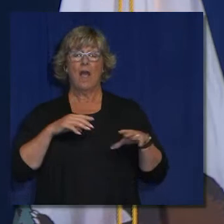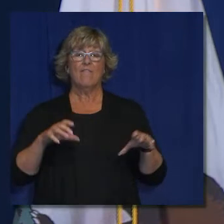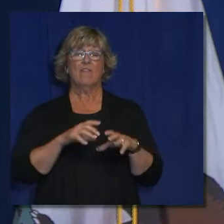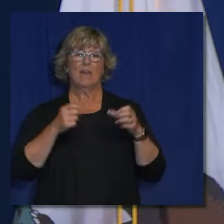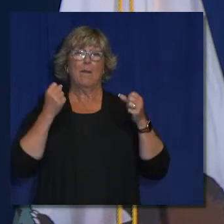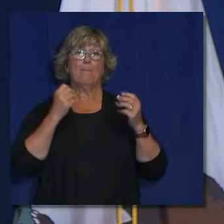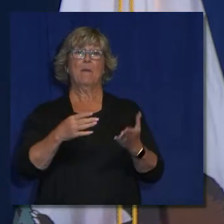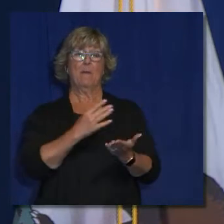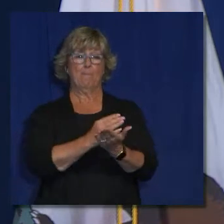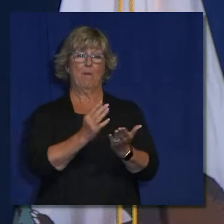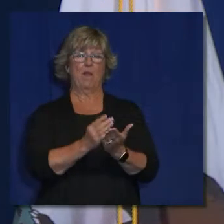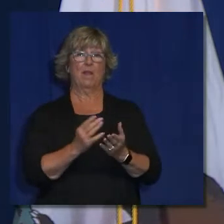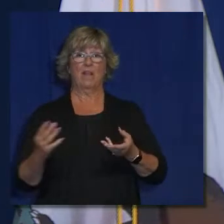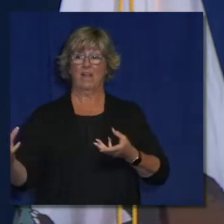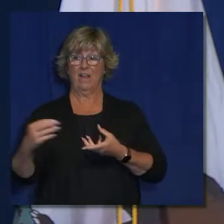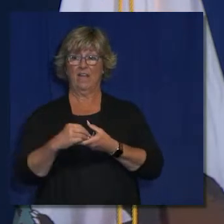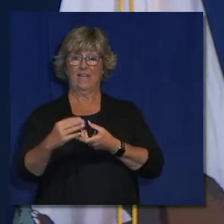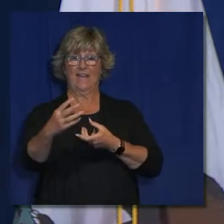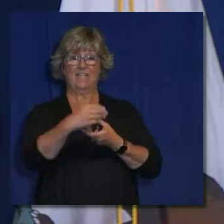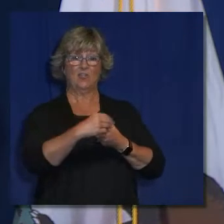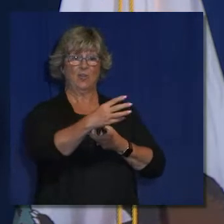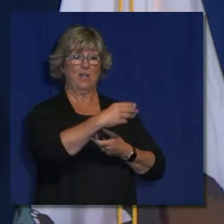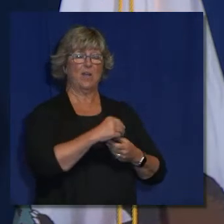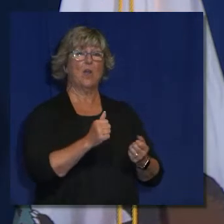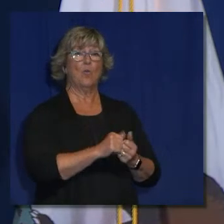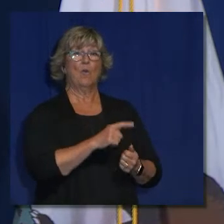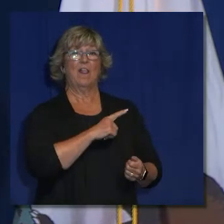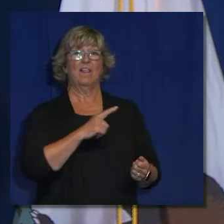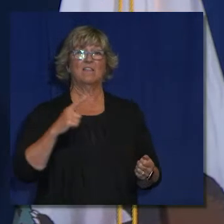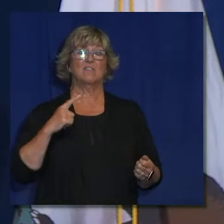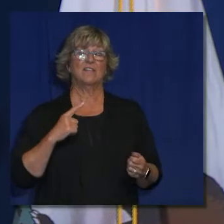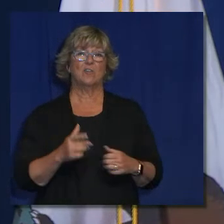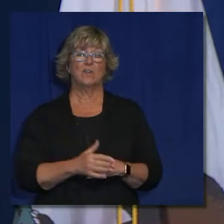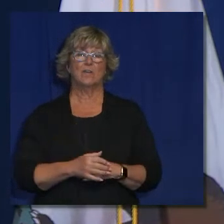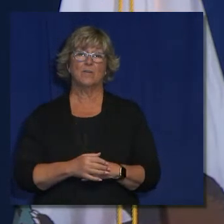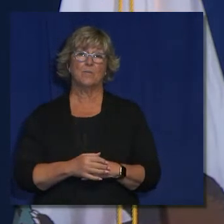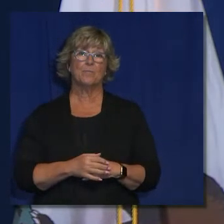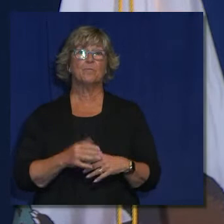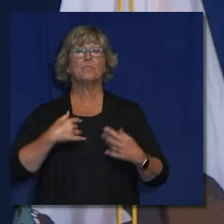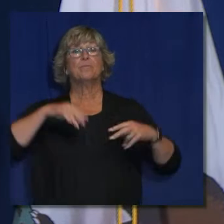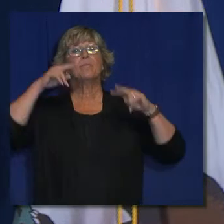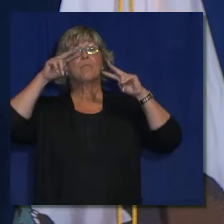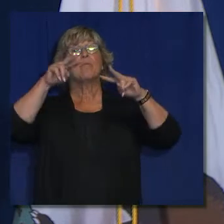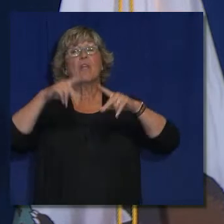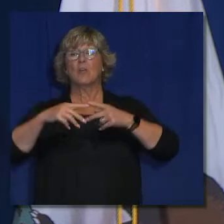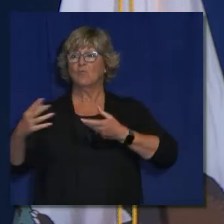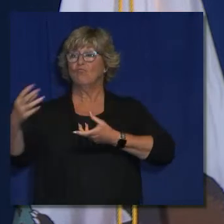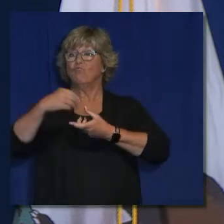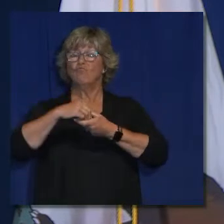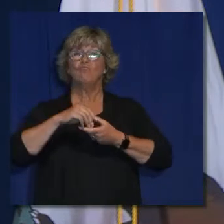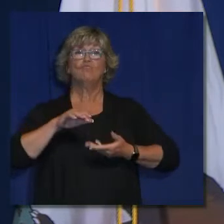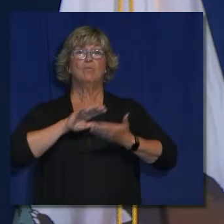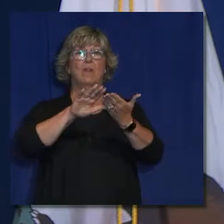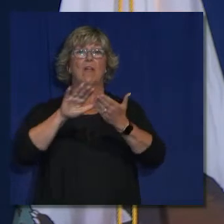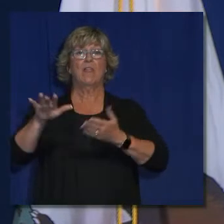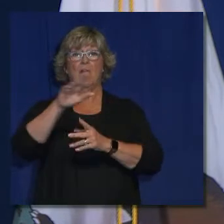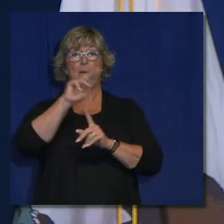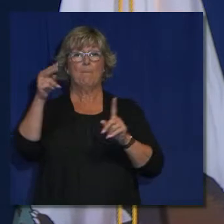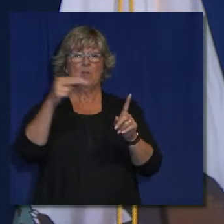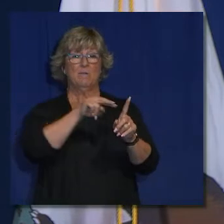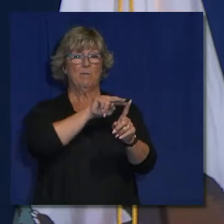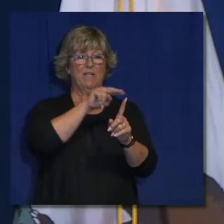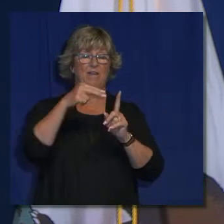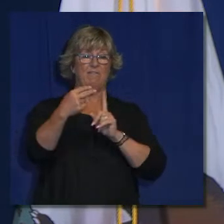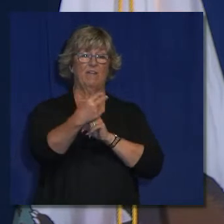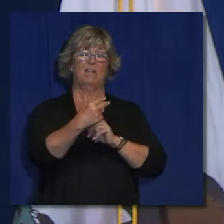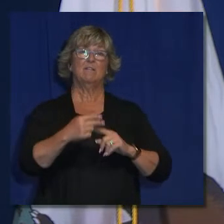these, is the engagement with the legislature. And I look forward to engaging them and addressing their perspectives and points of